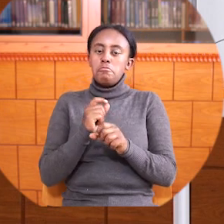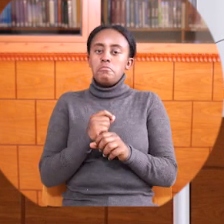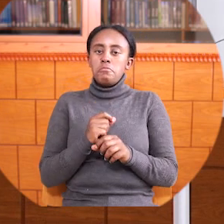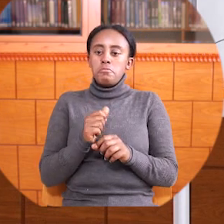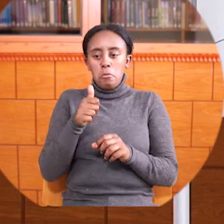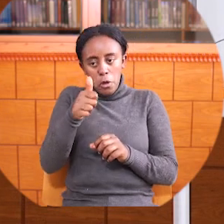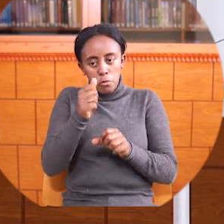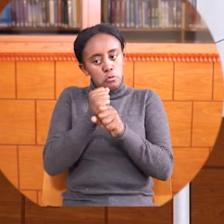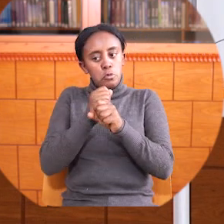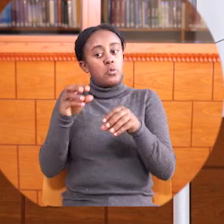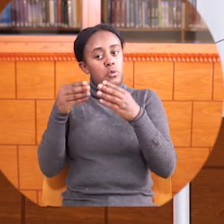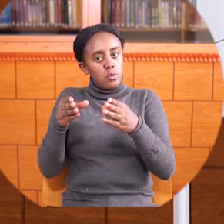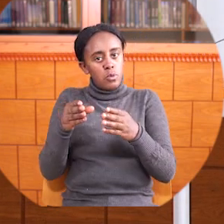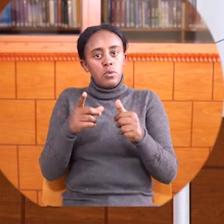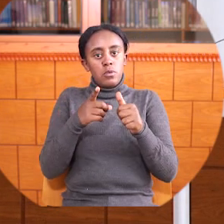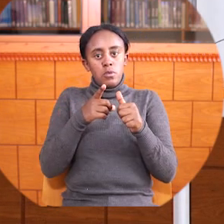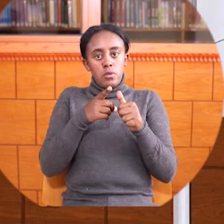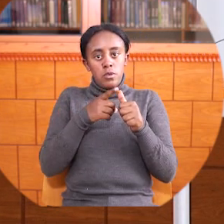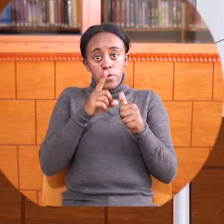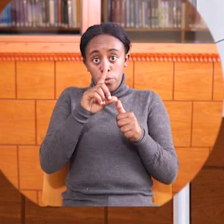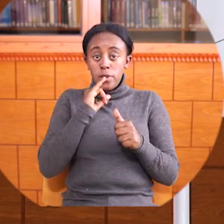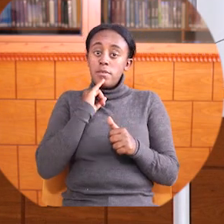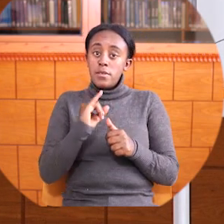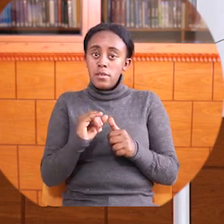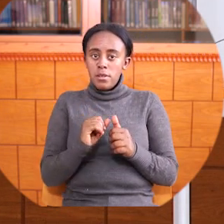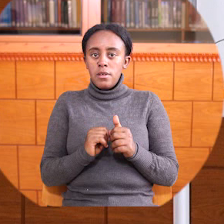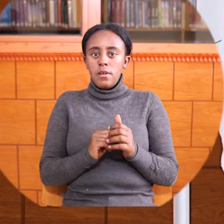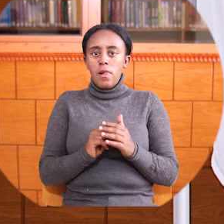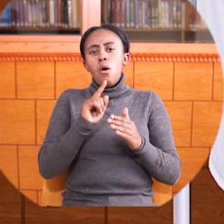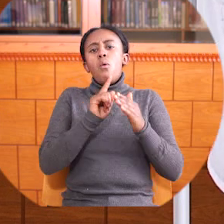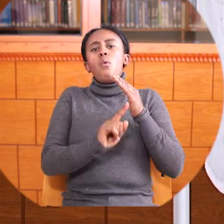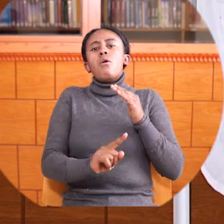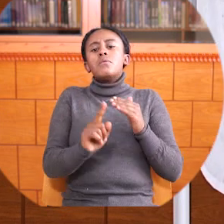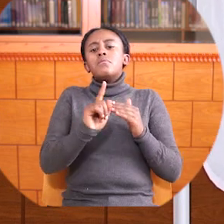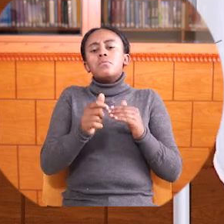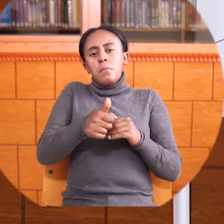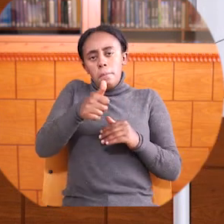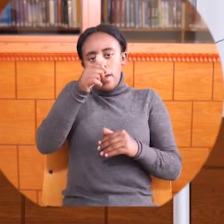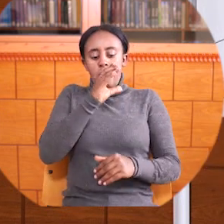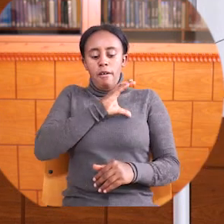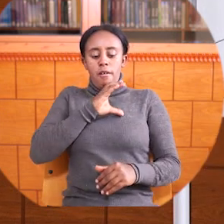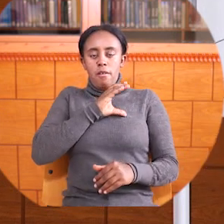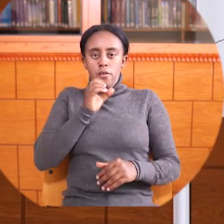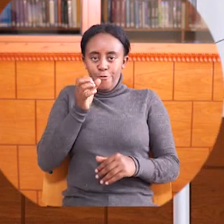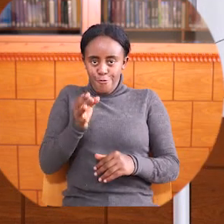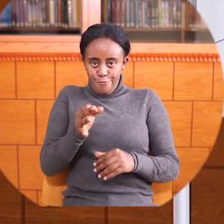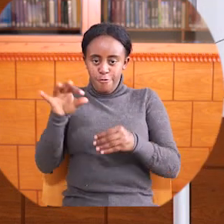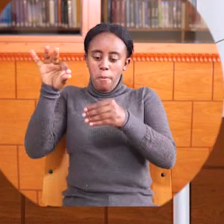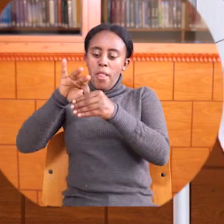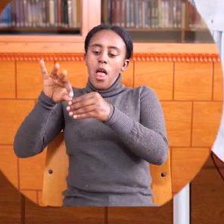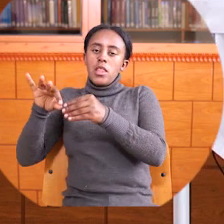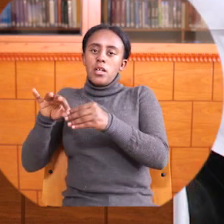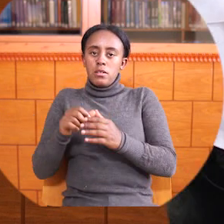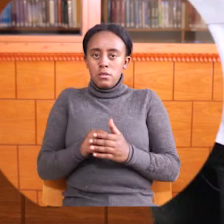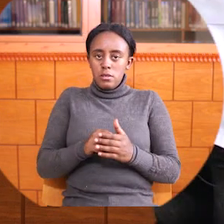your own. The first one is, what is the main characteristic of